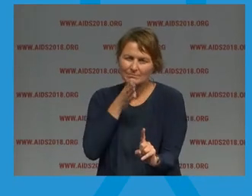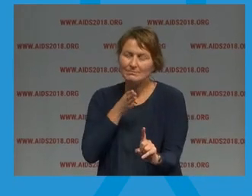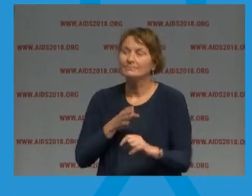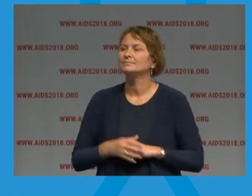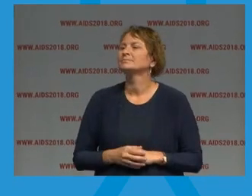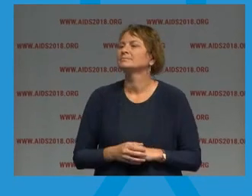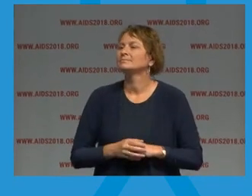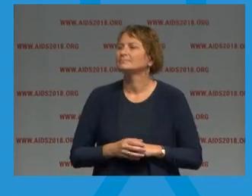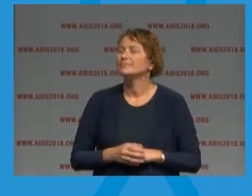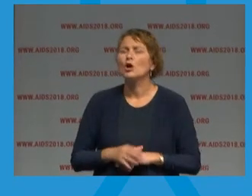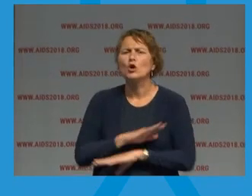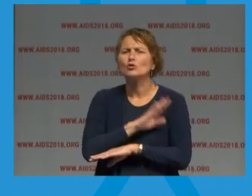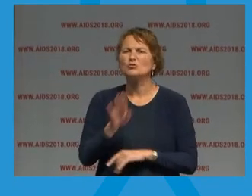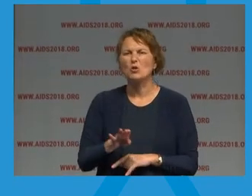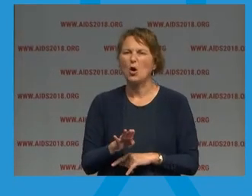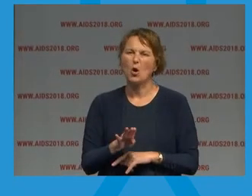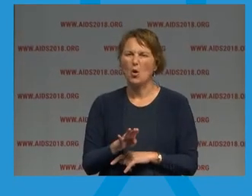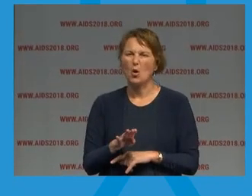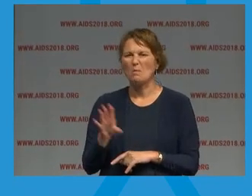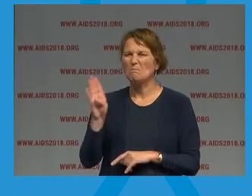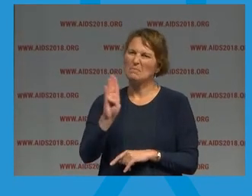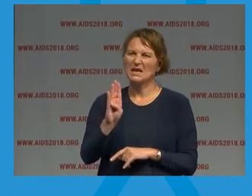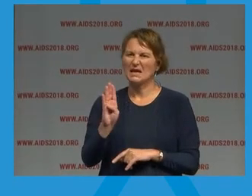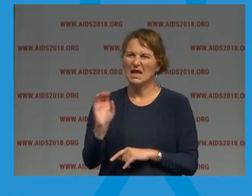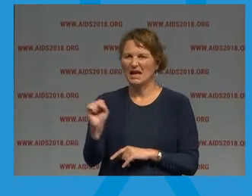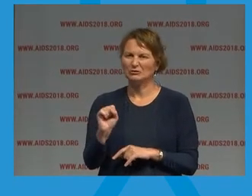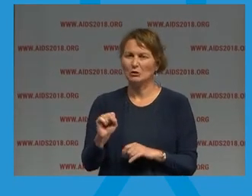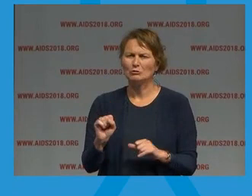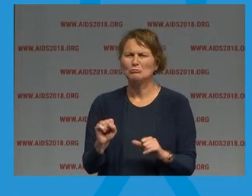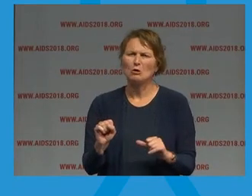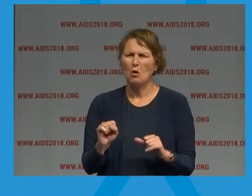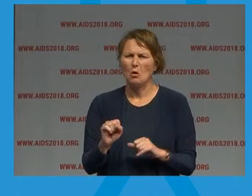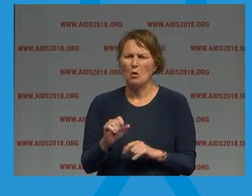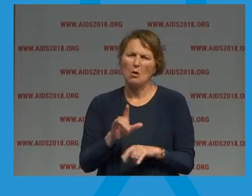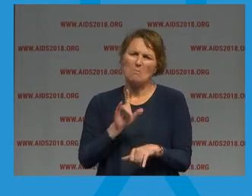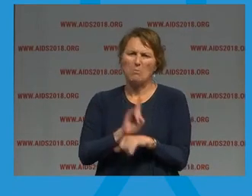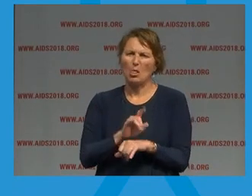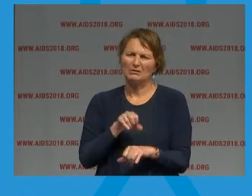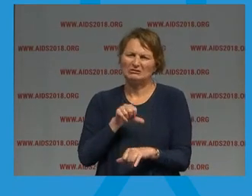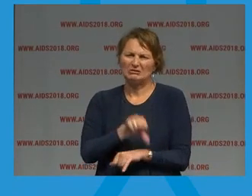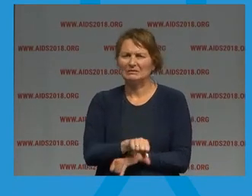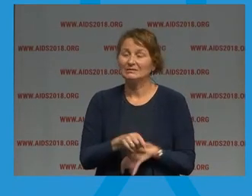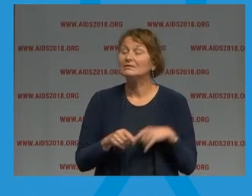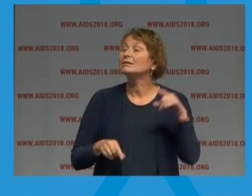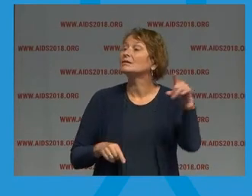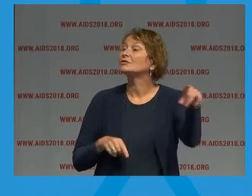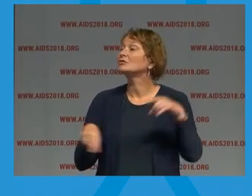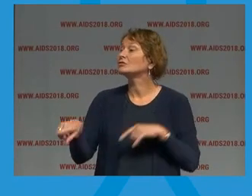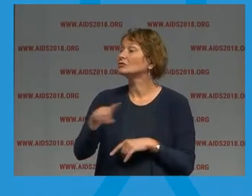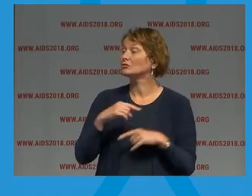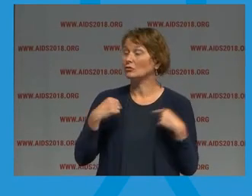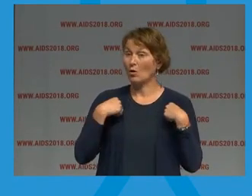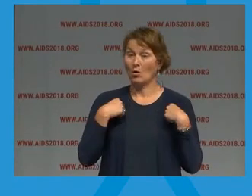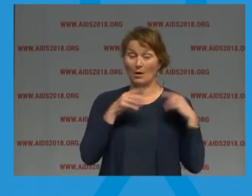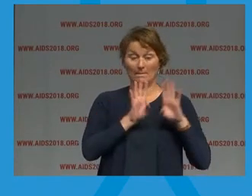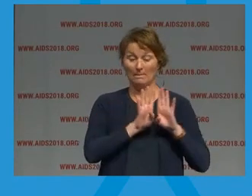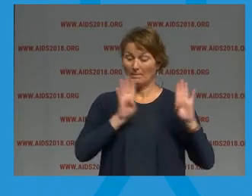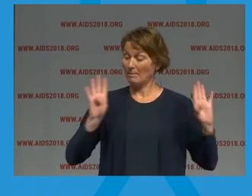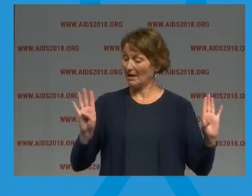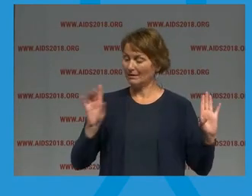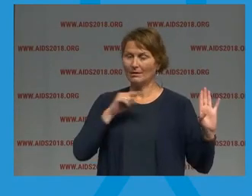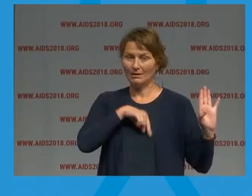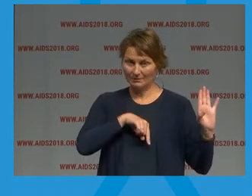No BS, no bullshit. Our panelists are our award-winning